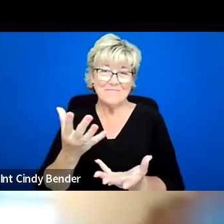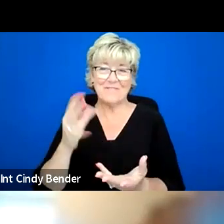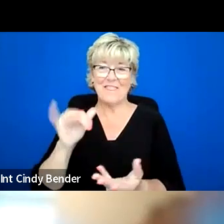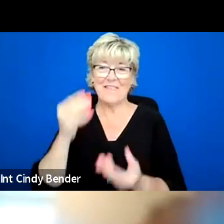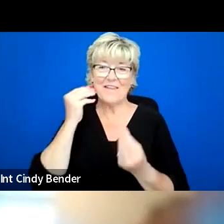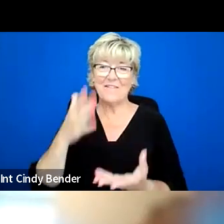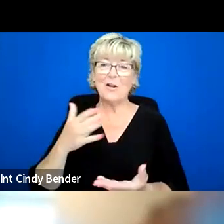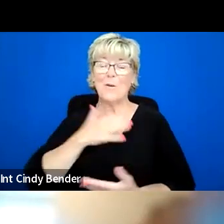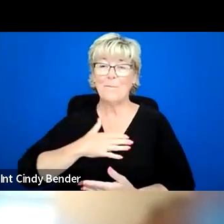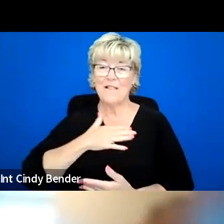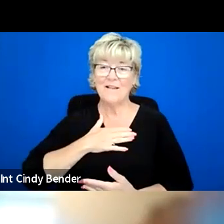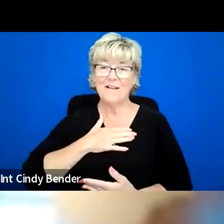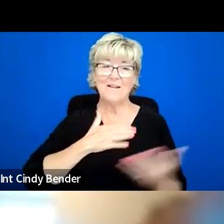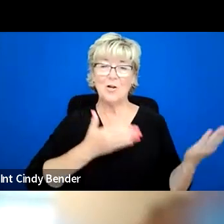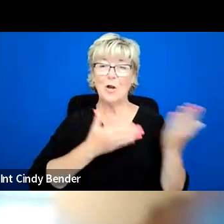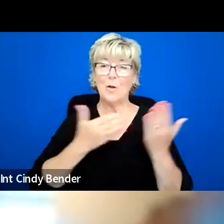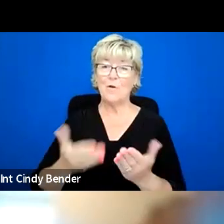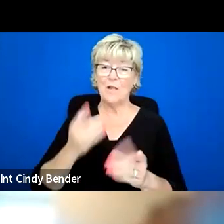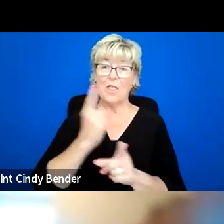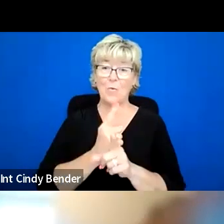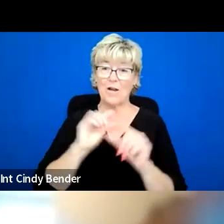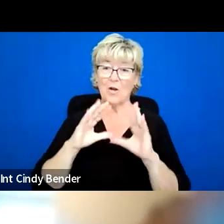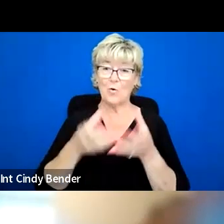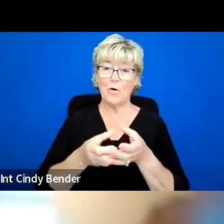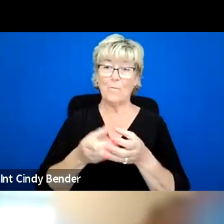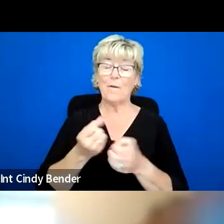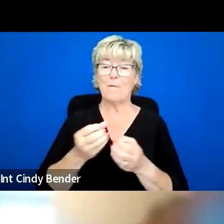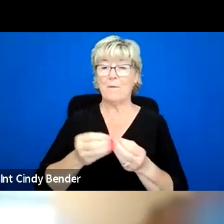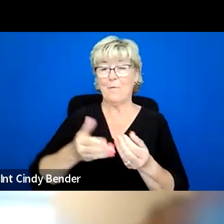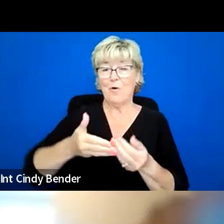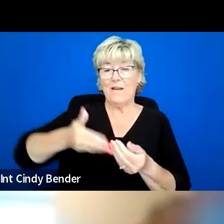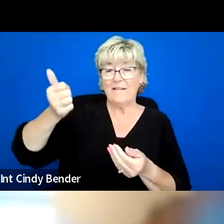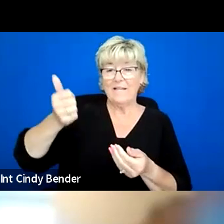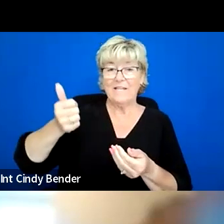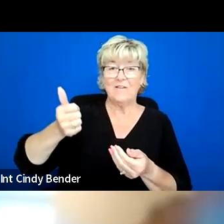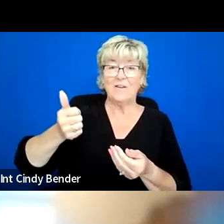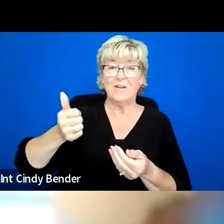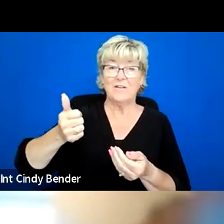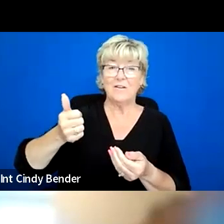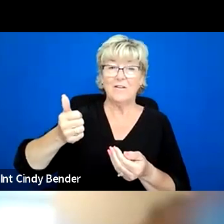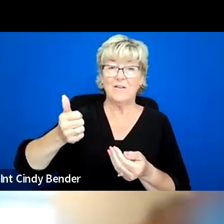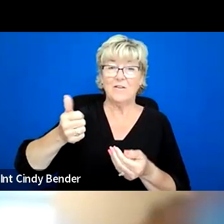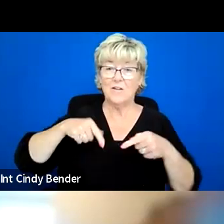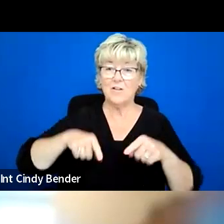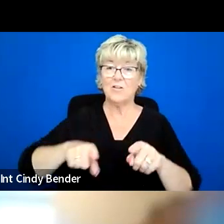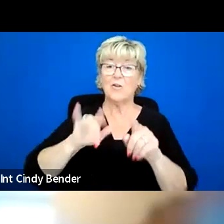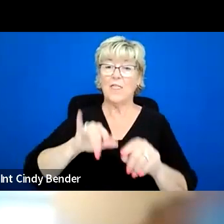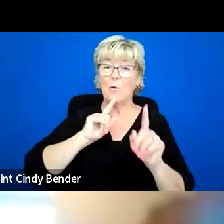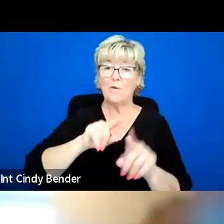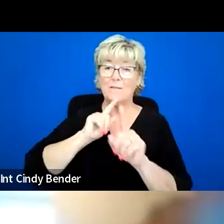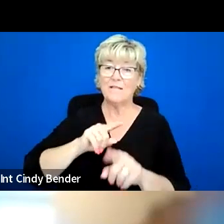So please, bring the right groups to the table. It'll make it so much easier during the response.